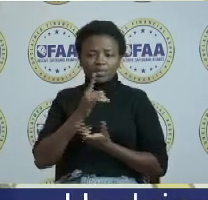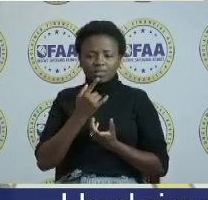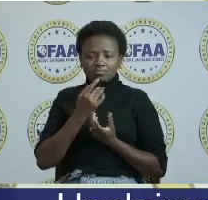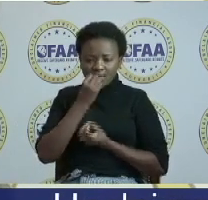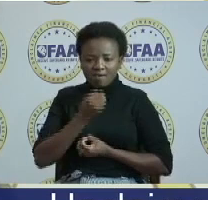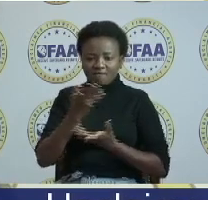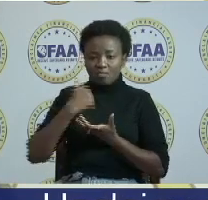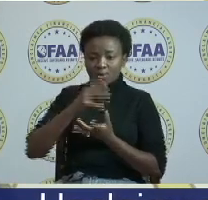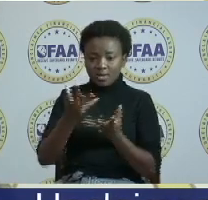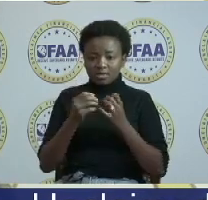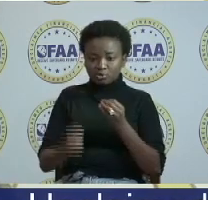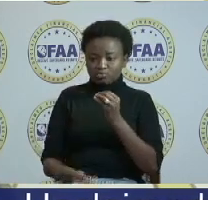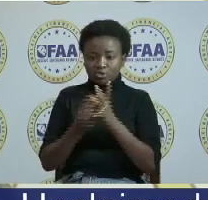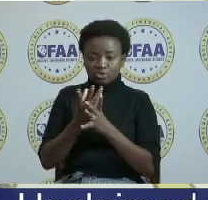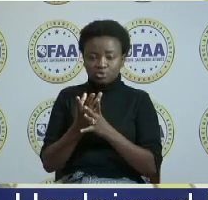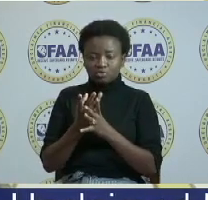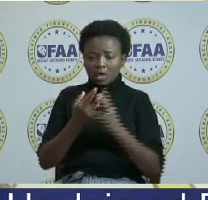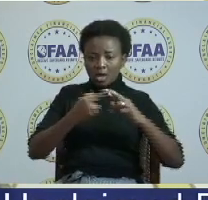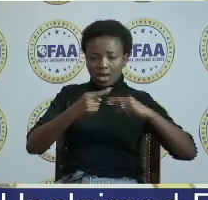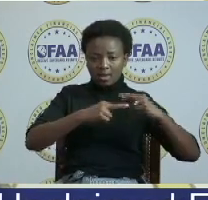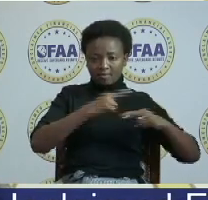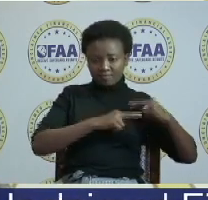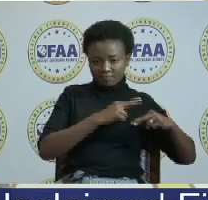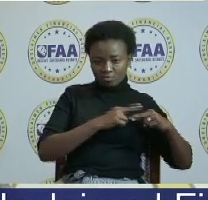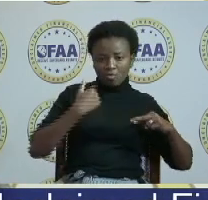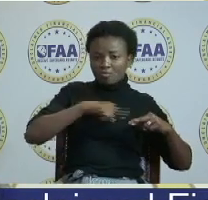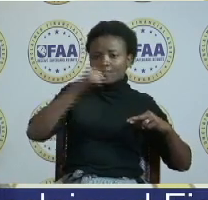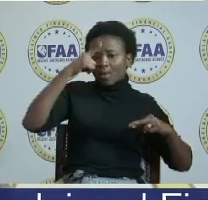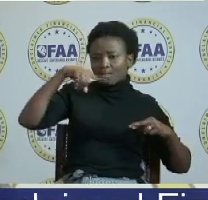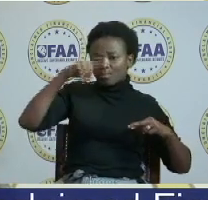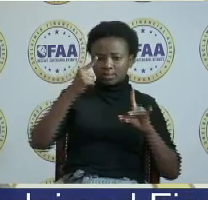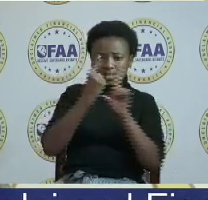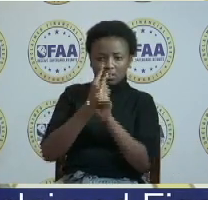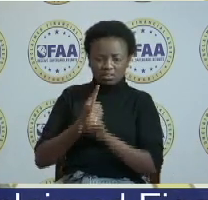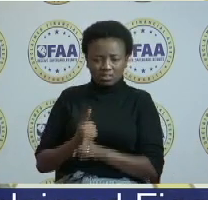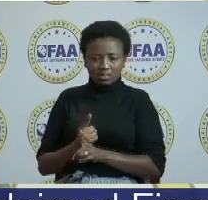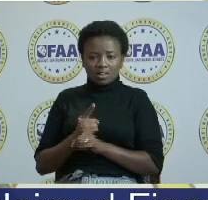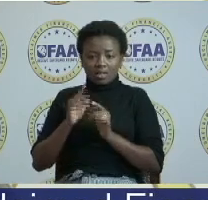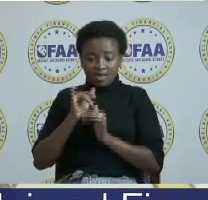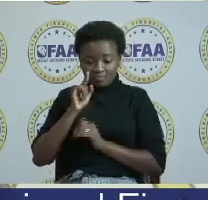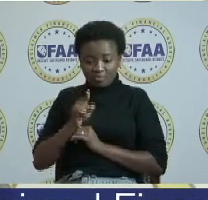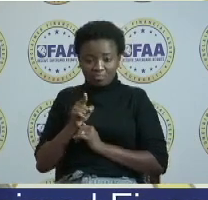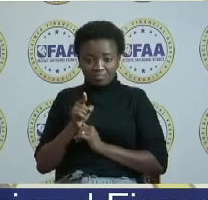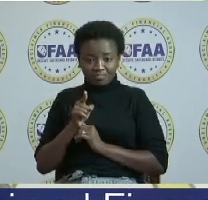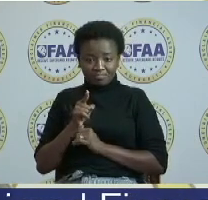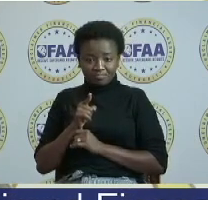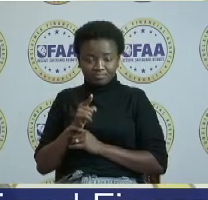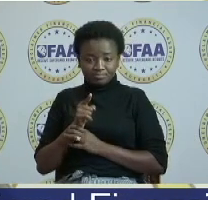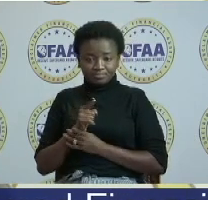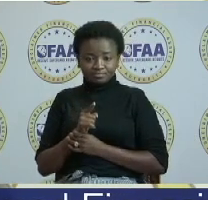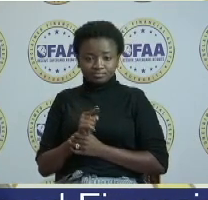we instituted a review of our policy, and through that,